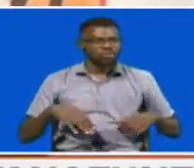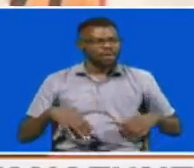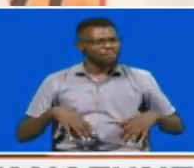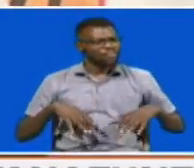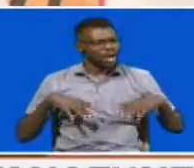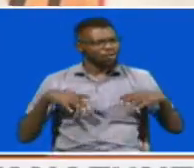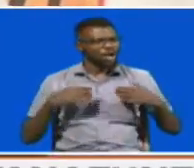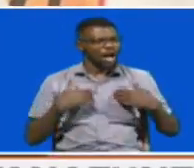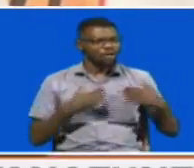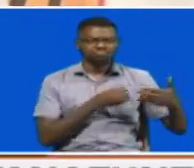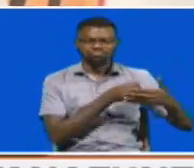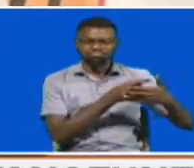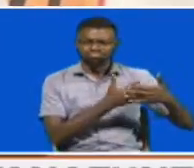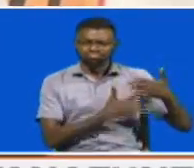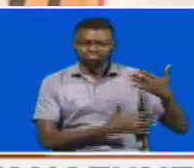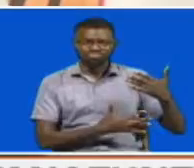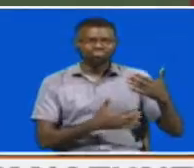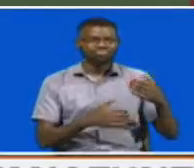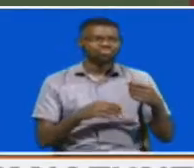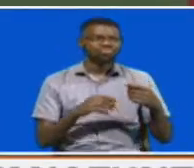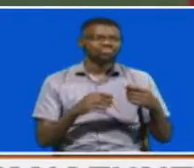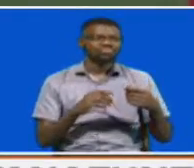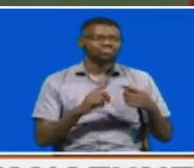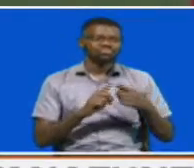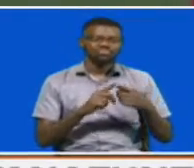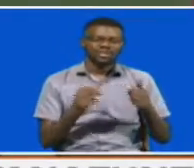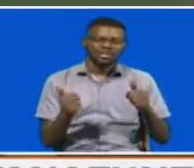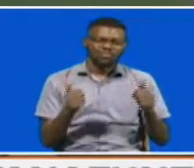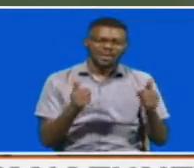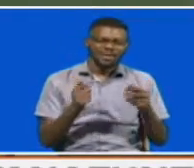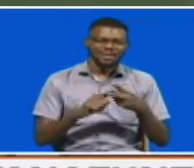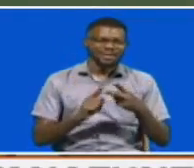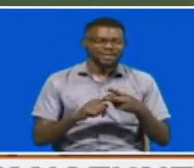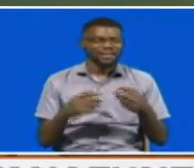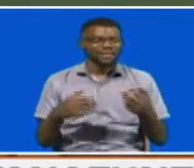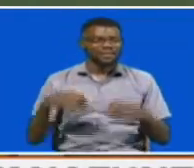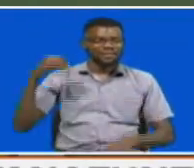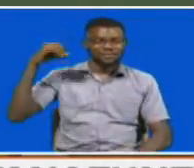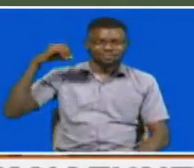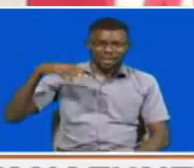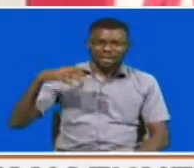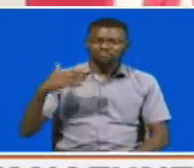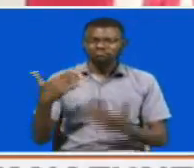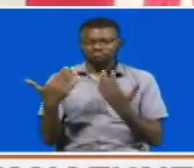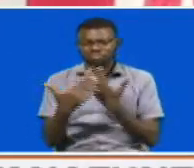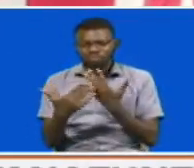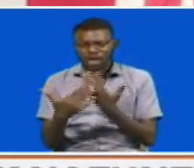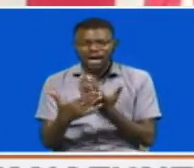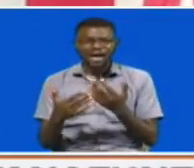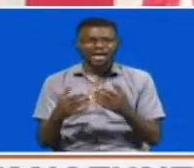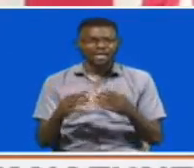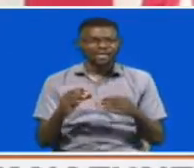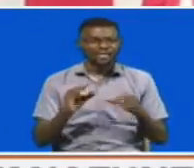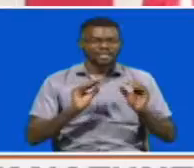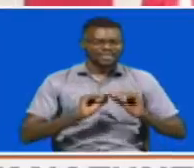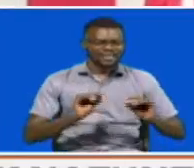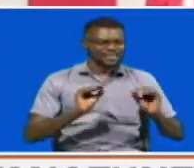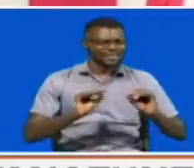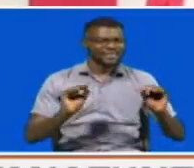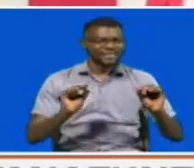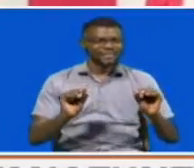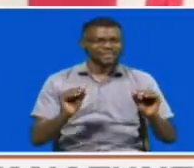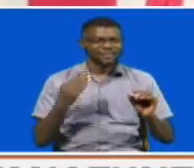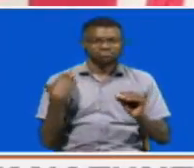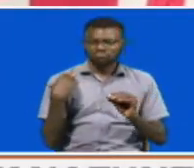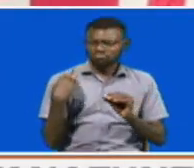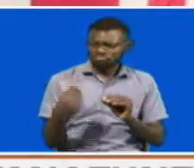mengine ya kiufundi kama vile urubani, ufundi wa umeme, kompyuta na mengine mengi ambayo yamekuwa na matokeo mazuri